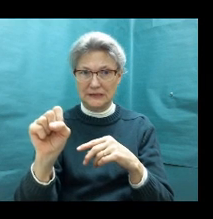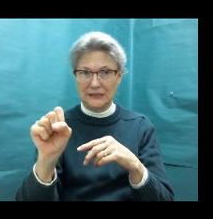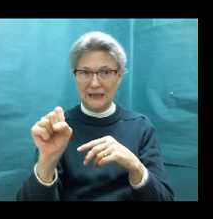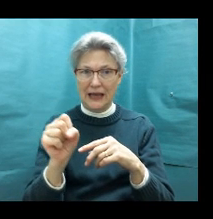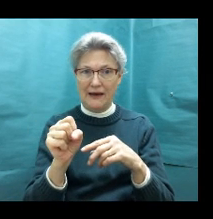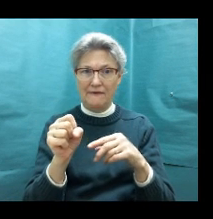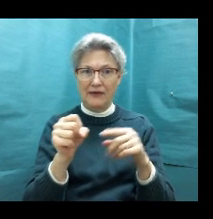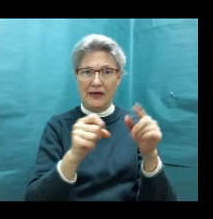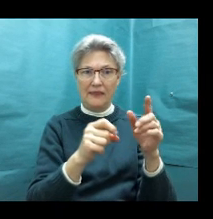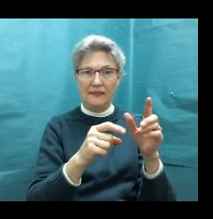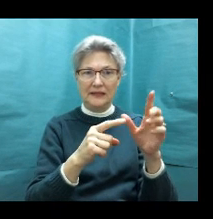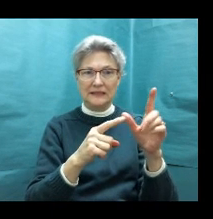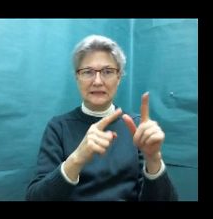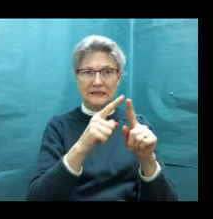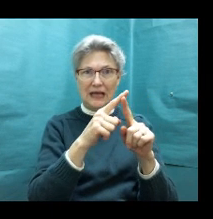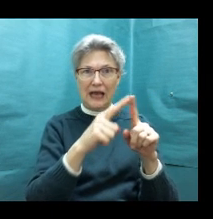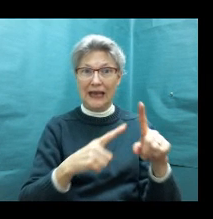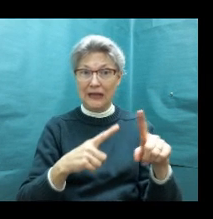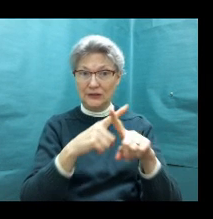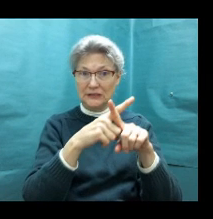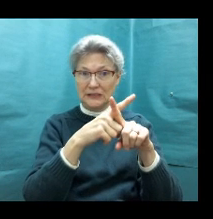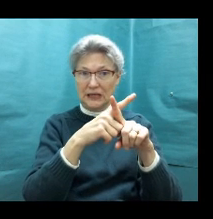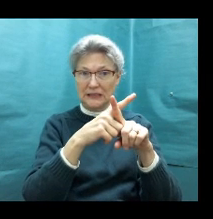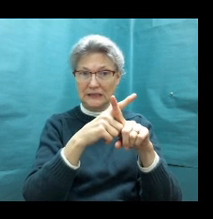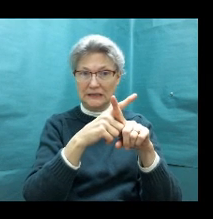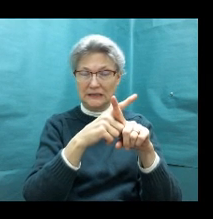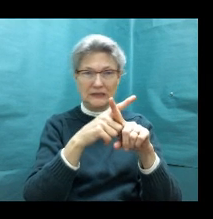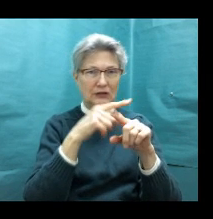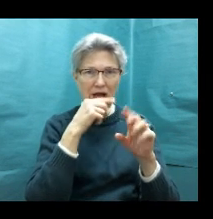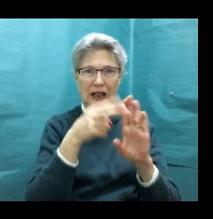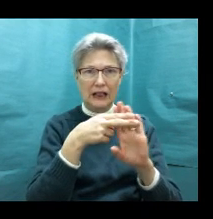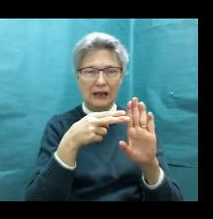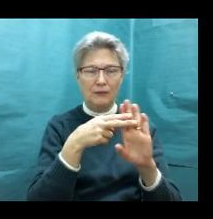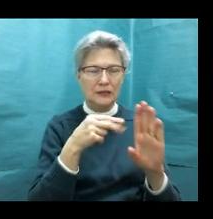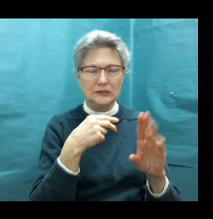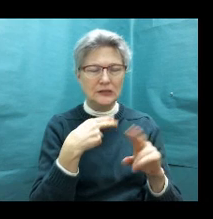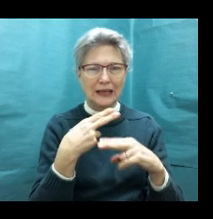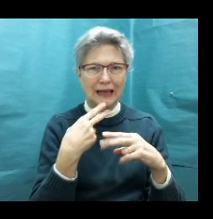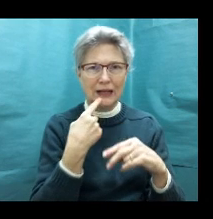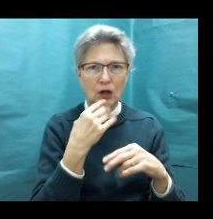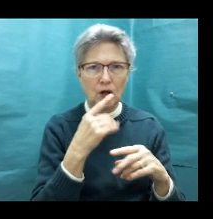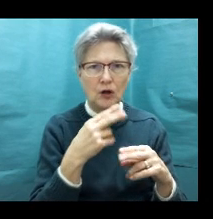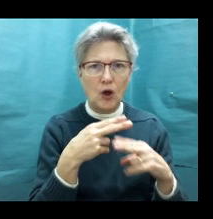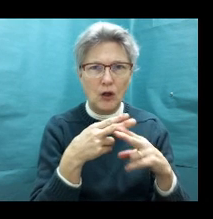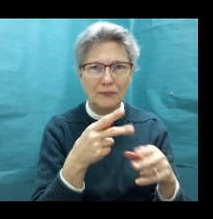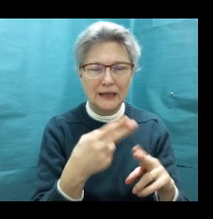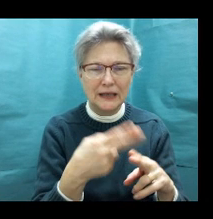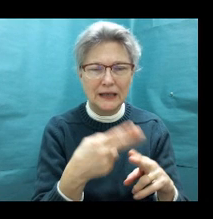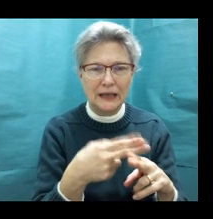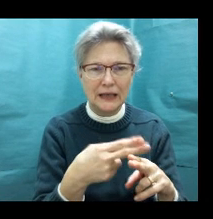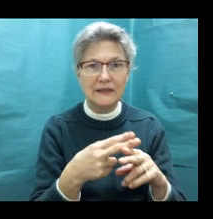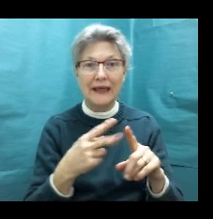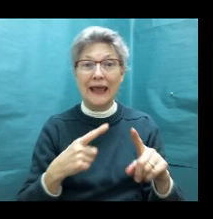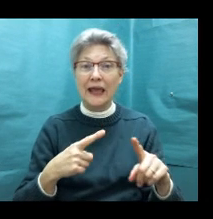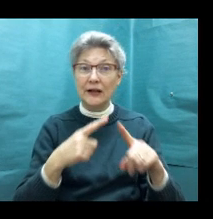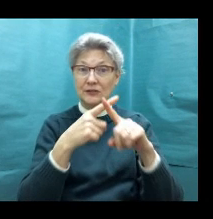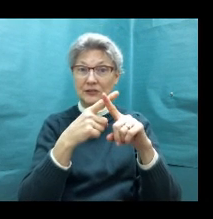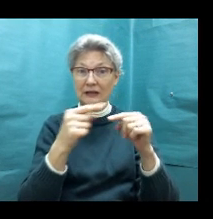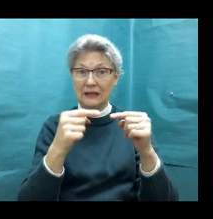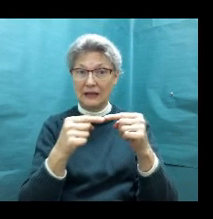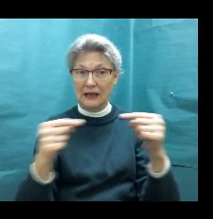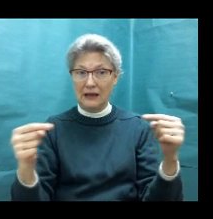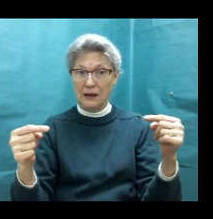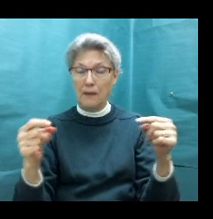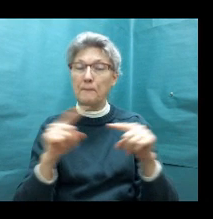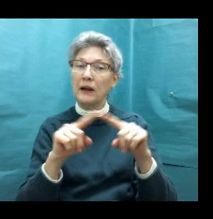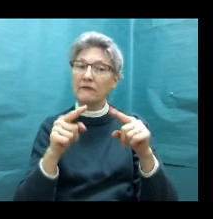this side intersects with my bottom here. They're not labeled, so I can't call them by their names. Those are intersecting lines. But if I go back